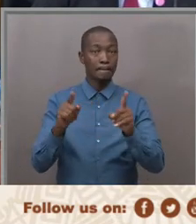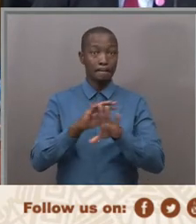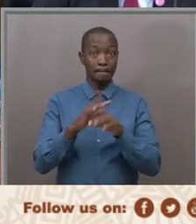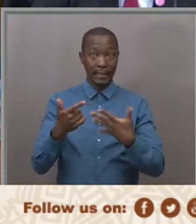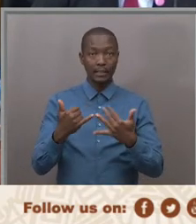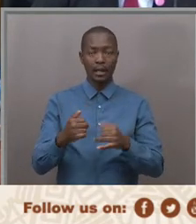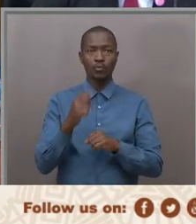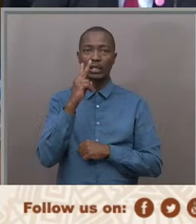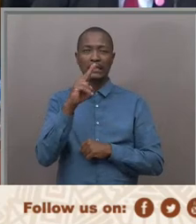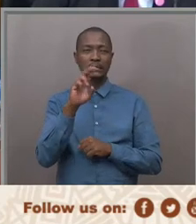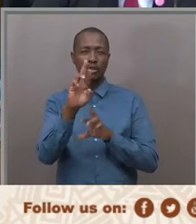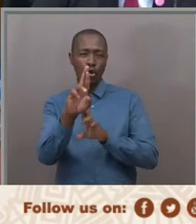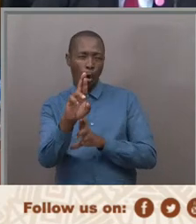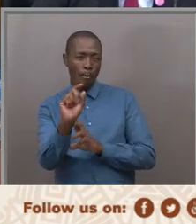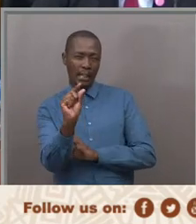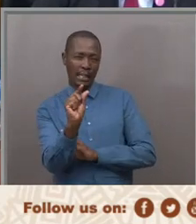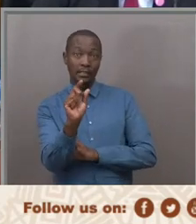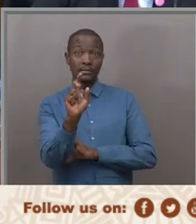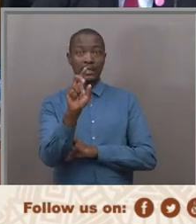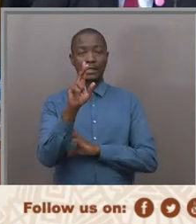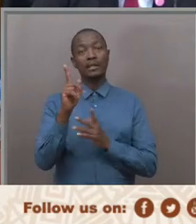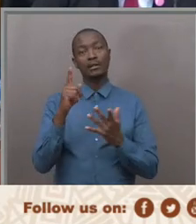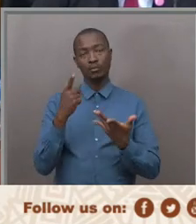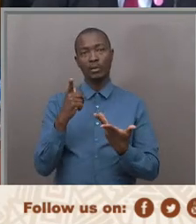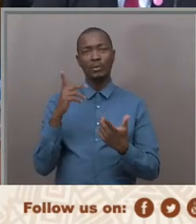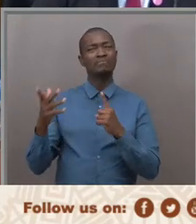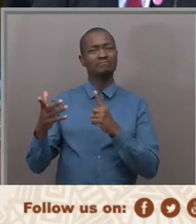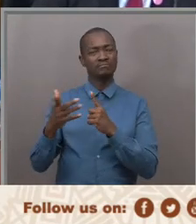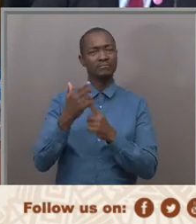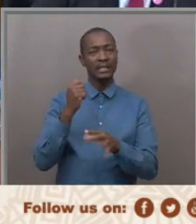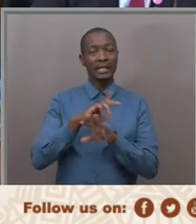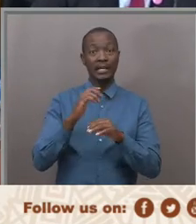of hope. When we will get to